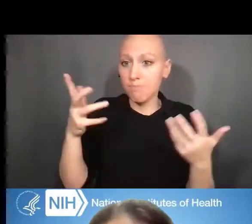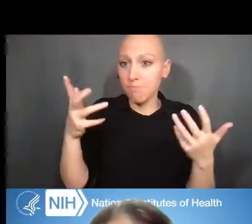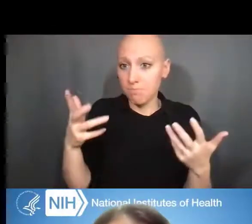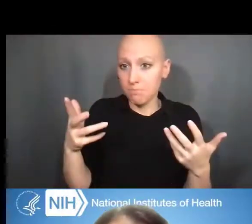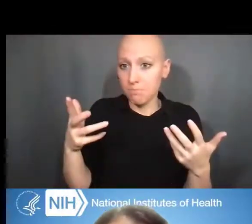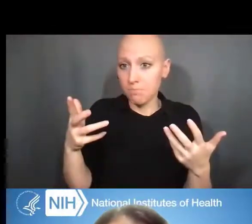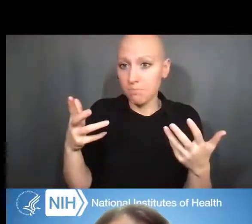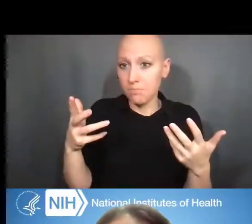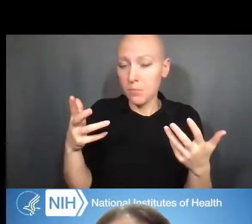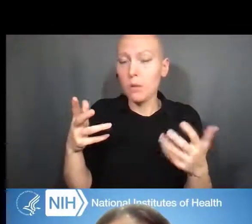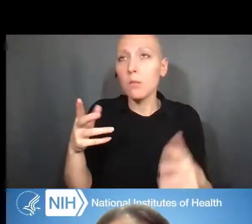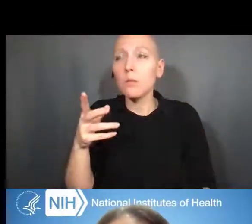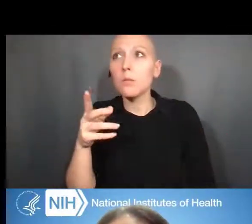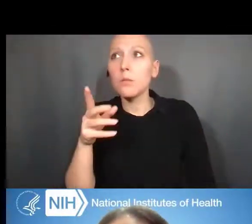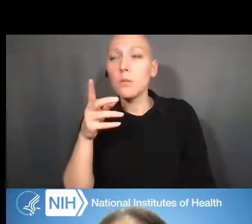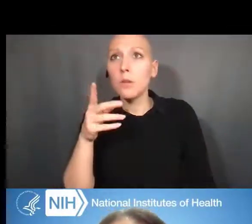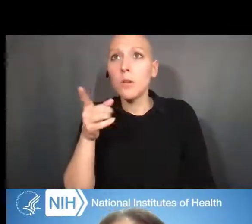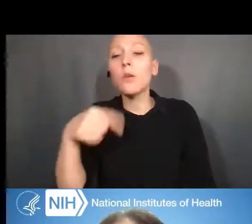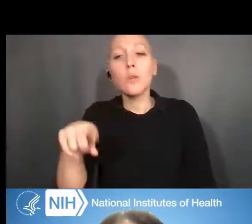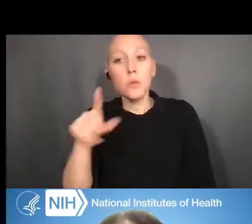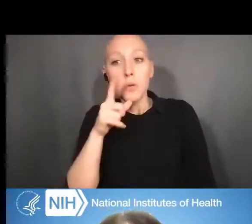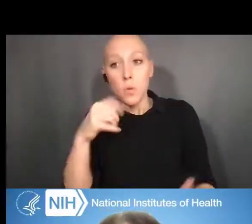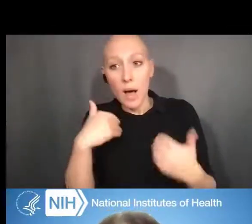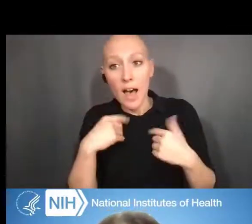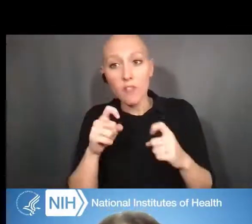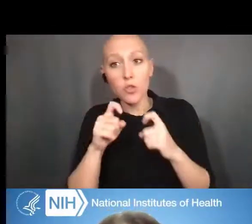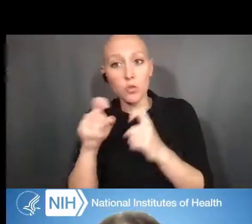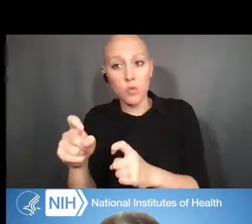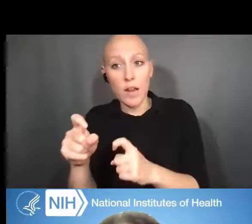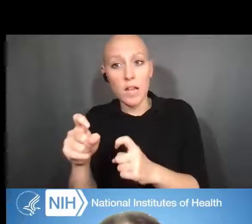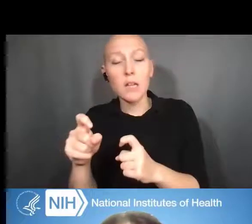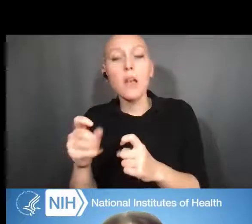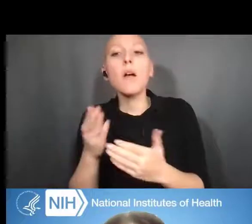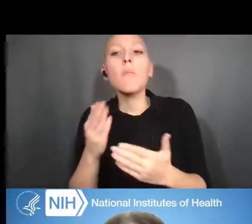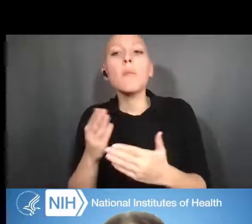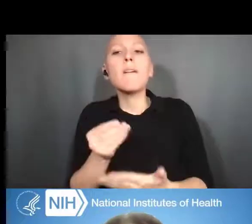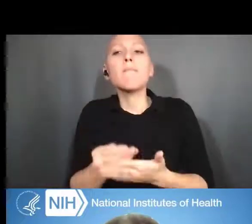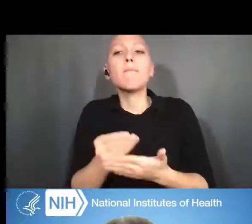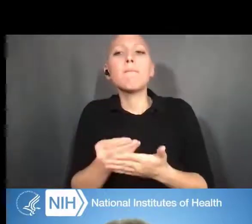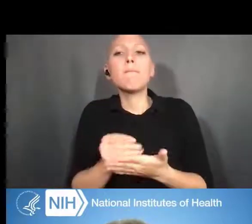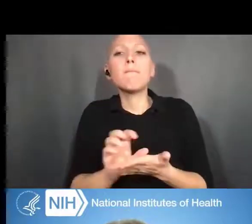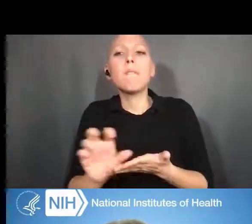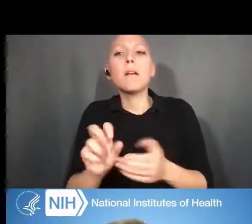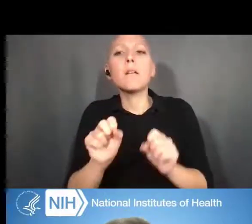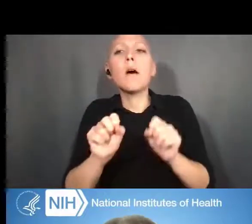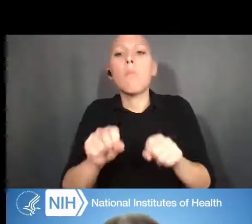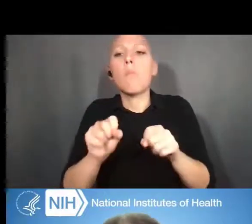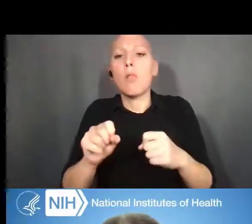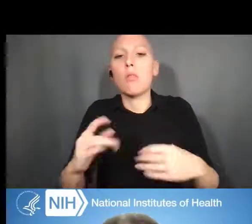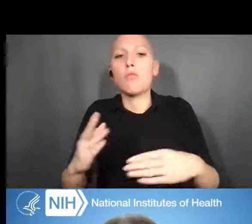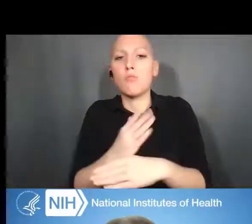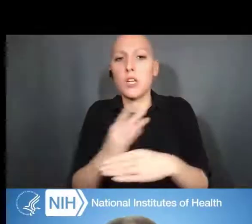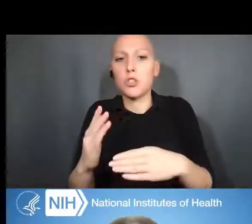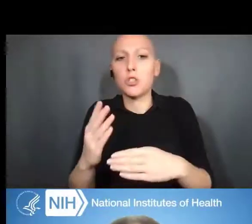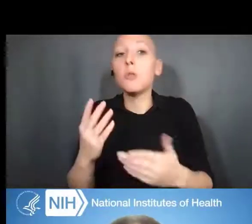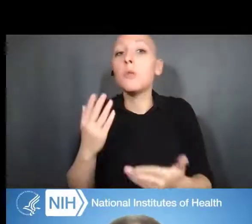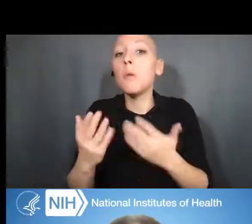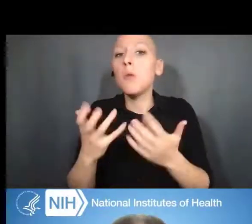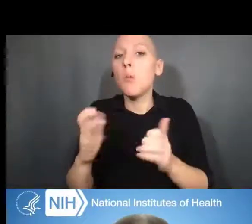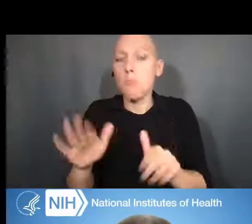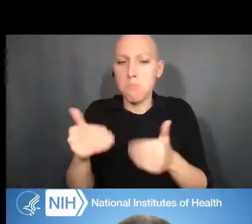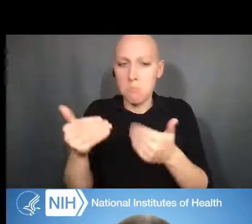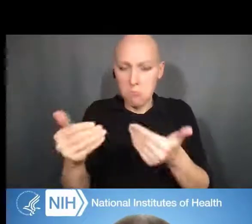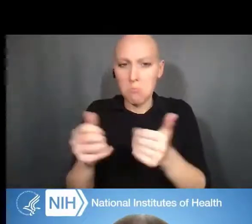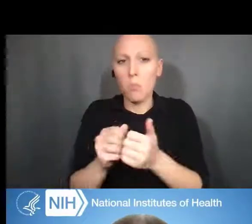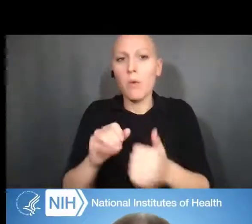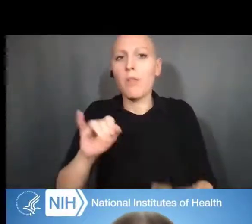have a grant that may be in a fundable range, you may wish to proceed with IACUC review for those applications